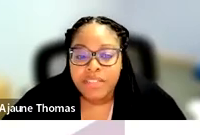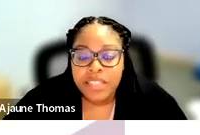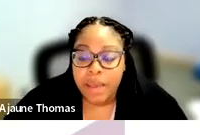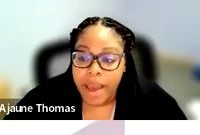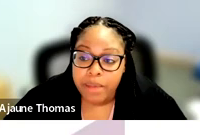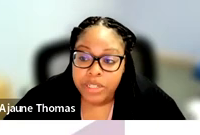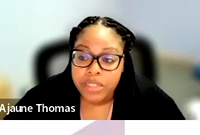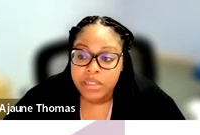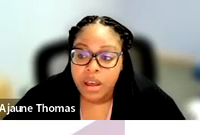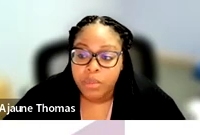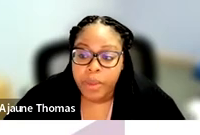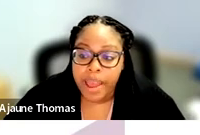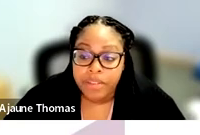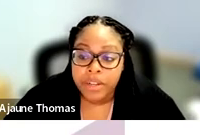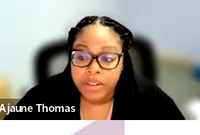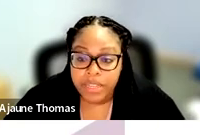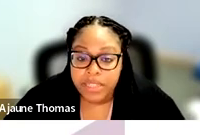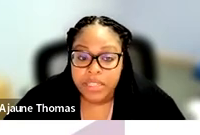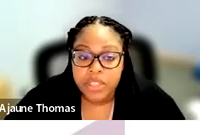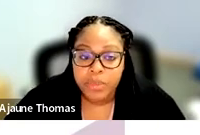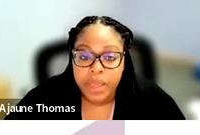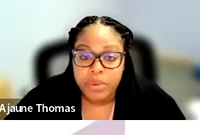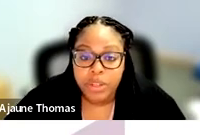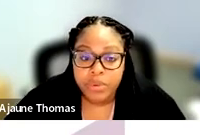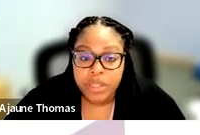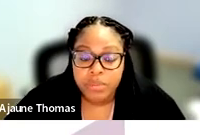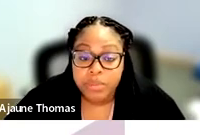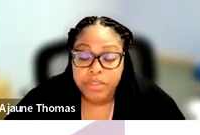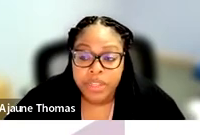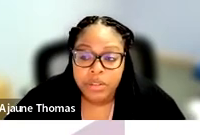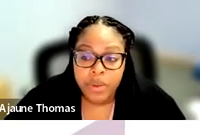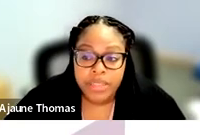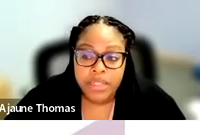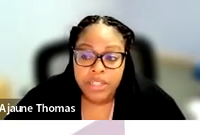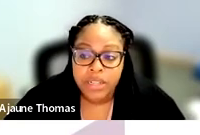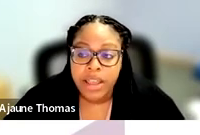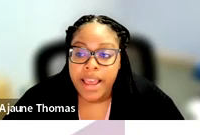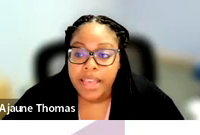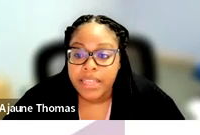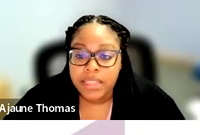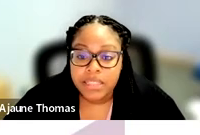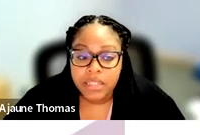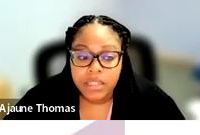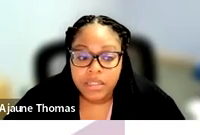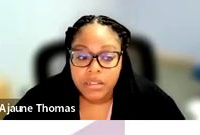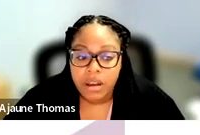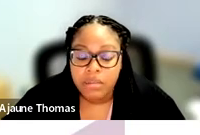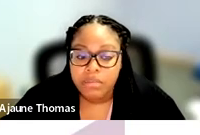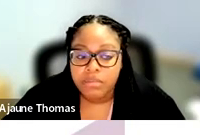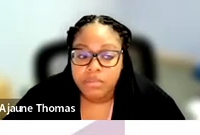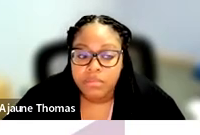to give these type of options by having their devices to be able to use them to prevent social isolation, I think this is a